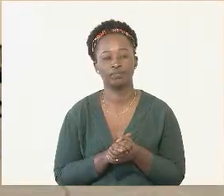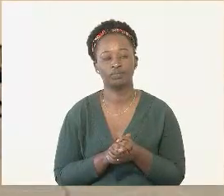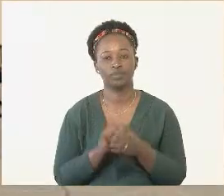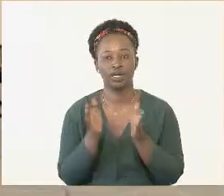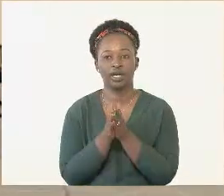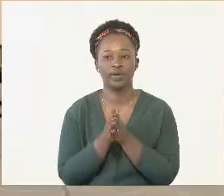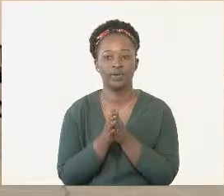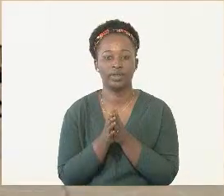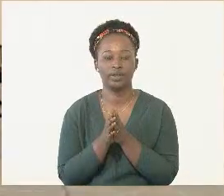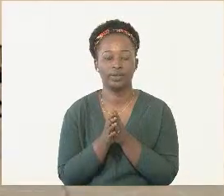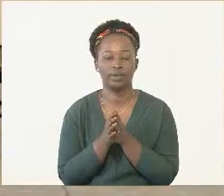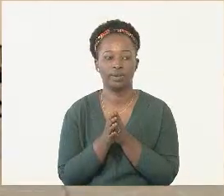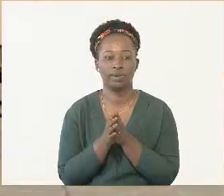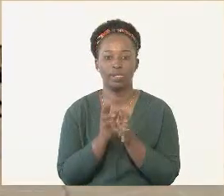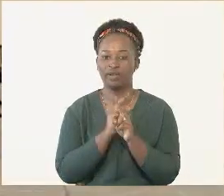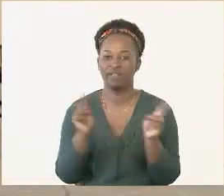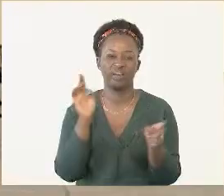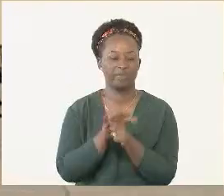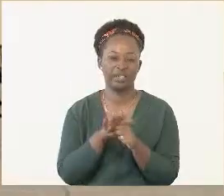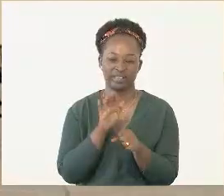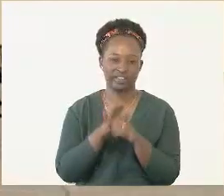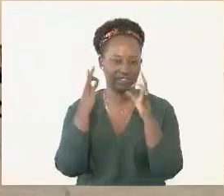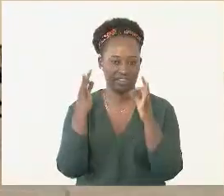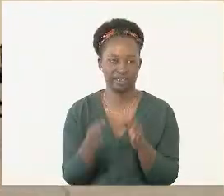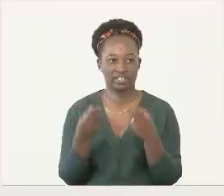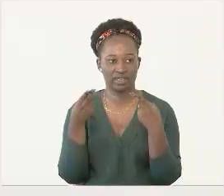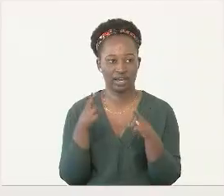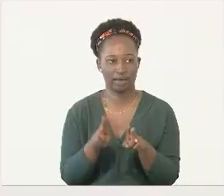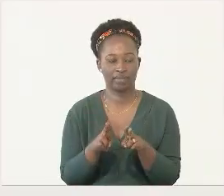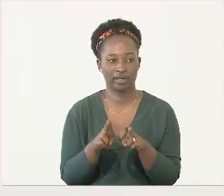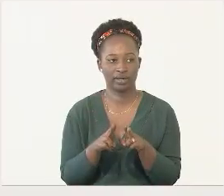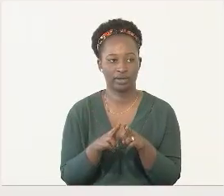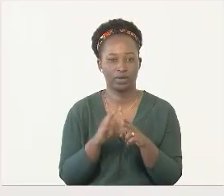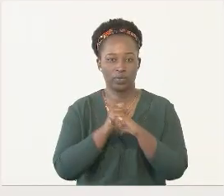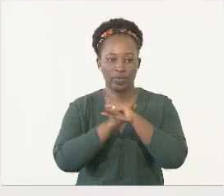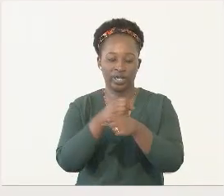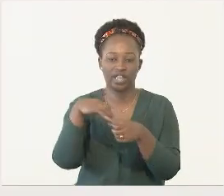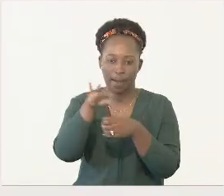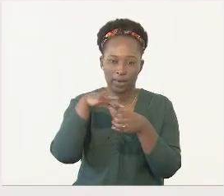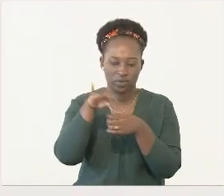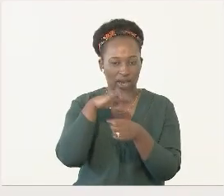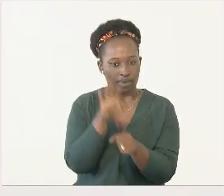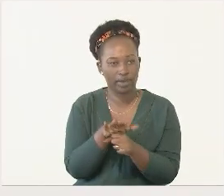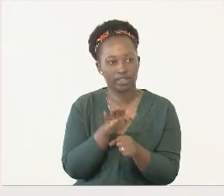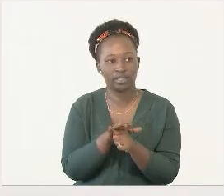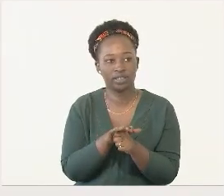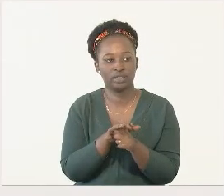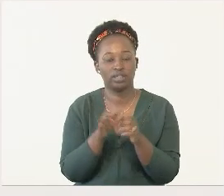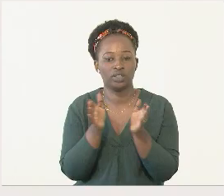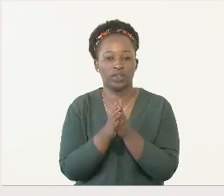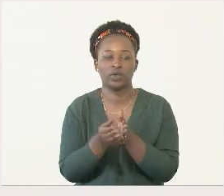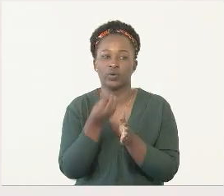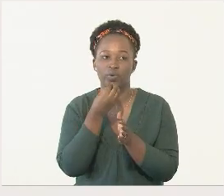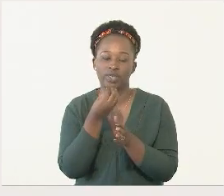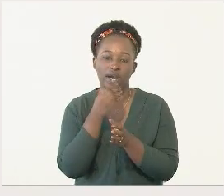and there are very many things that you also have to avoid simple sugars, and you also eat